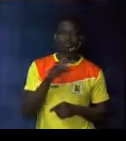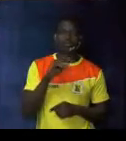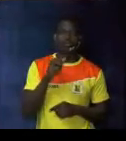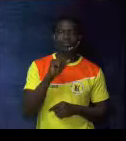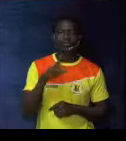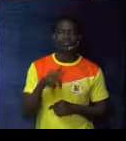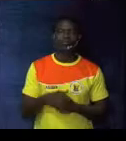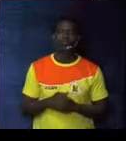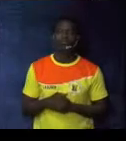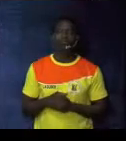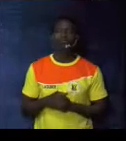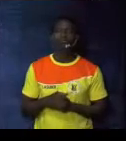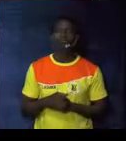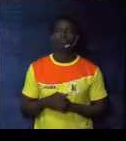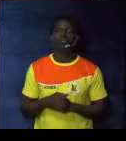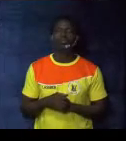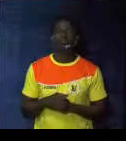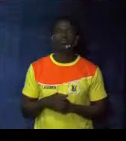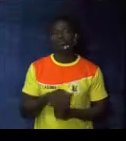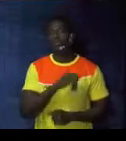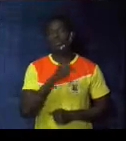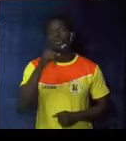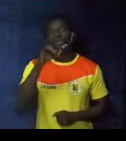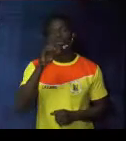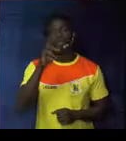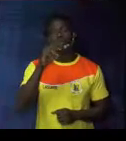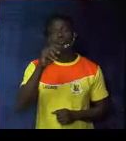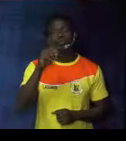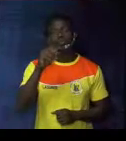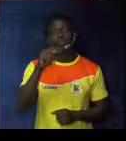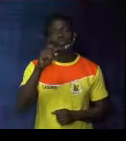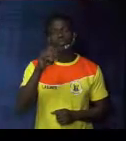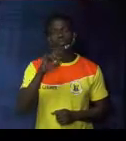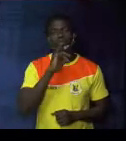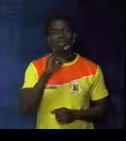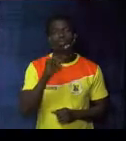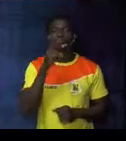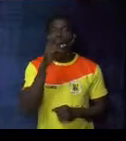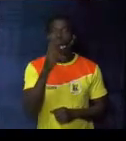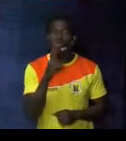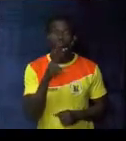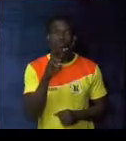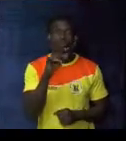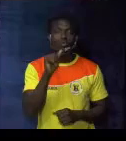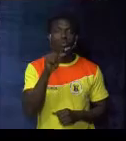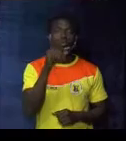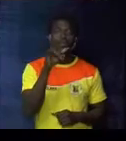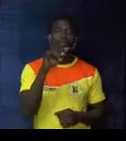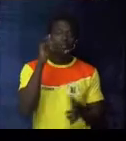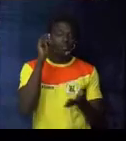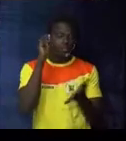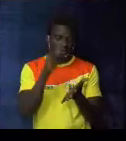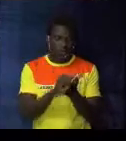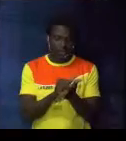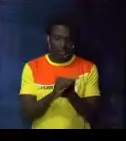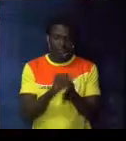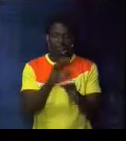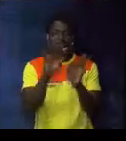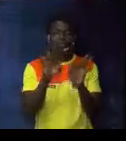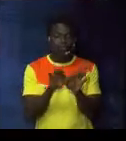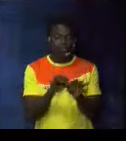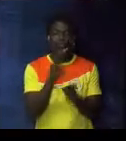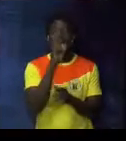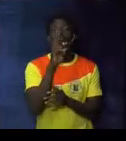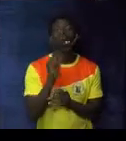That's the plural of radius, radii. So it's not radiuses. A diameter is 2 radii that form a straight line. We say they are